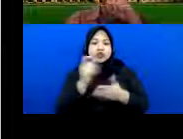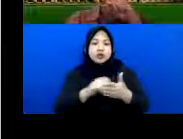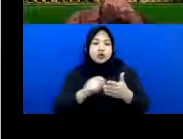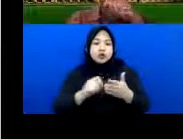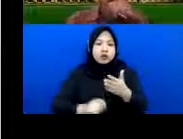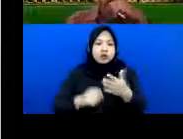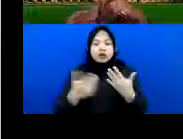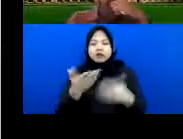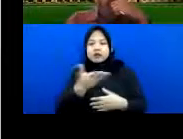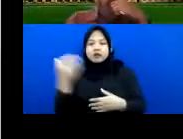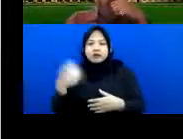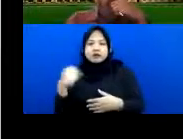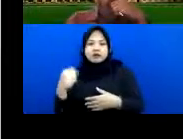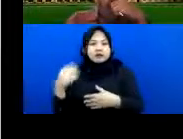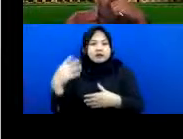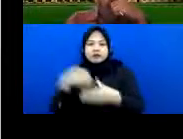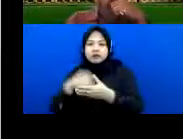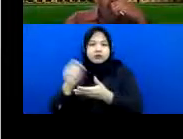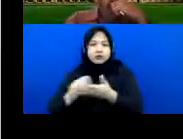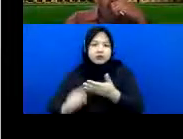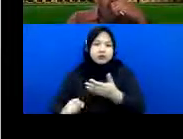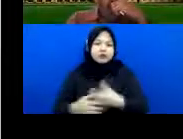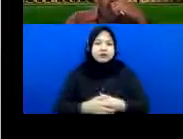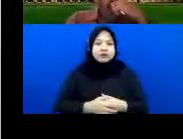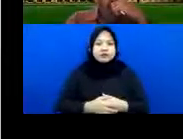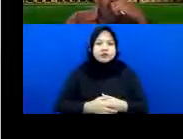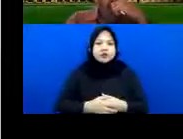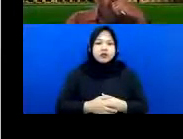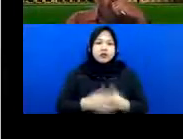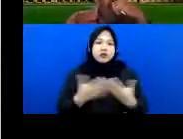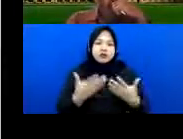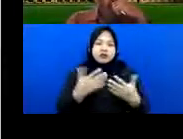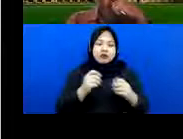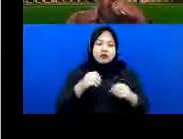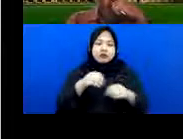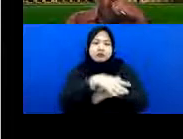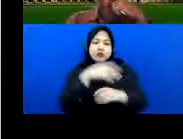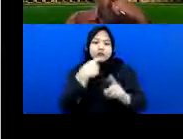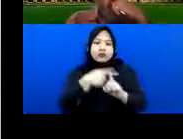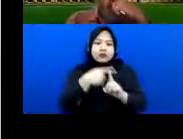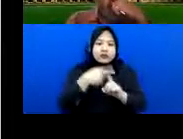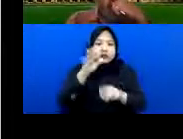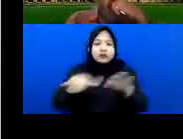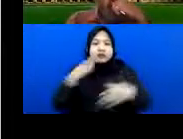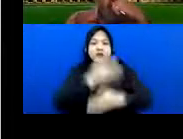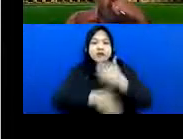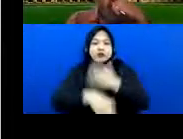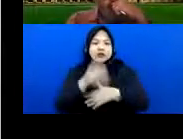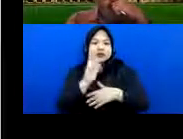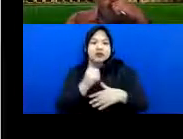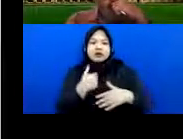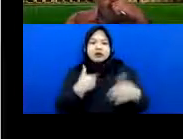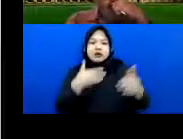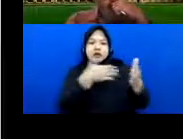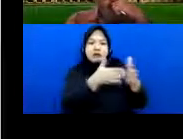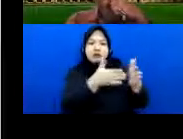and those who do not attend school, and to determine the possible lifetime consequences of children with disabilities caused by these barriers.